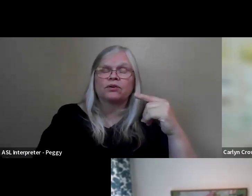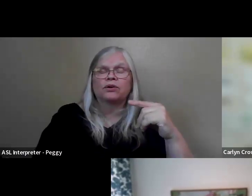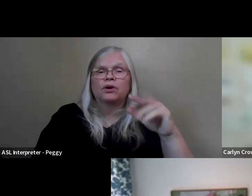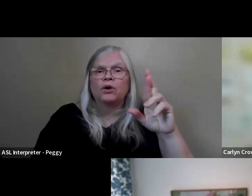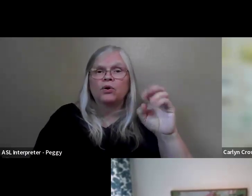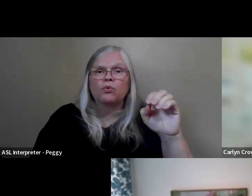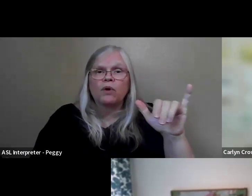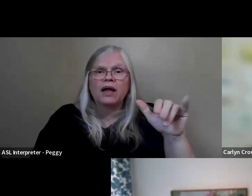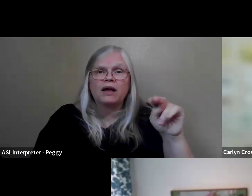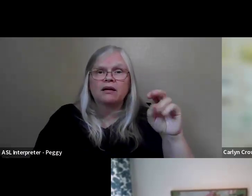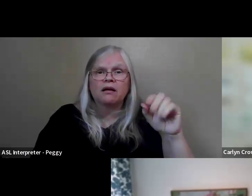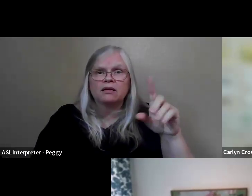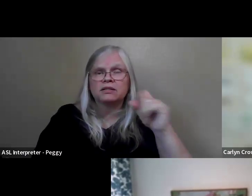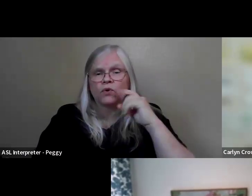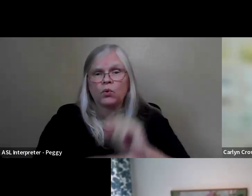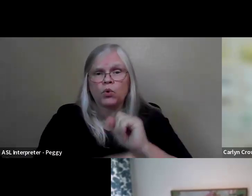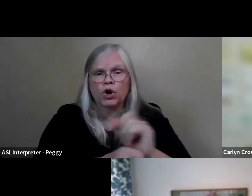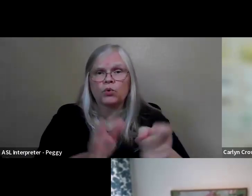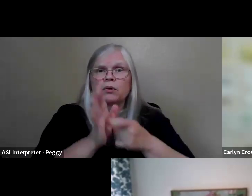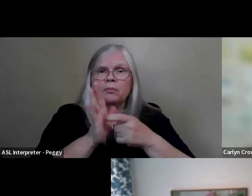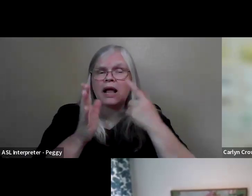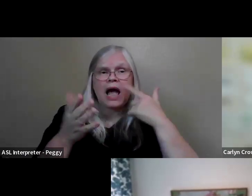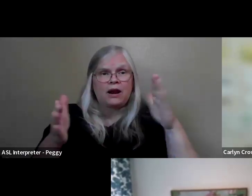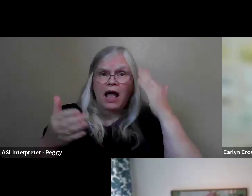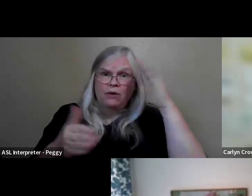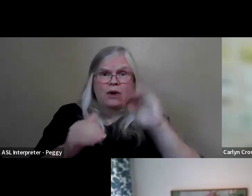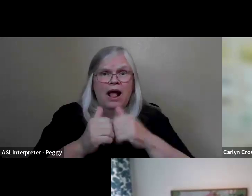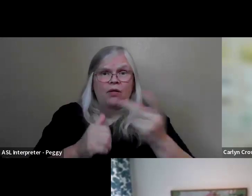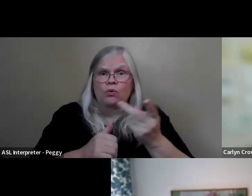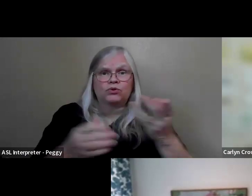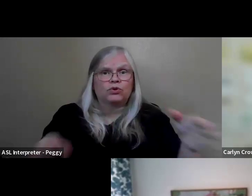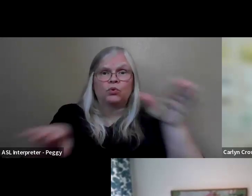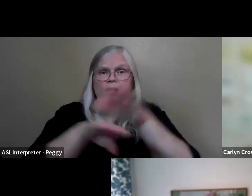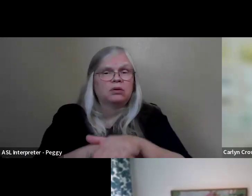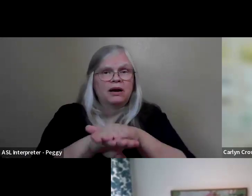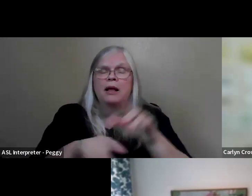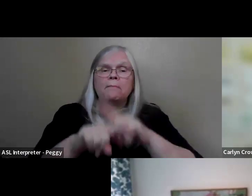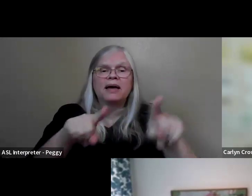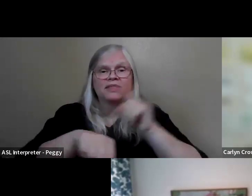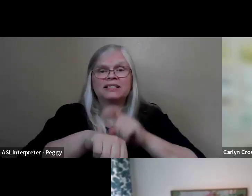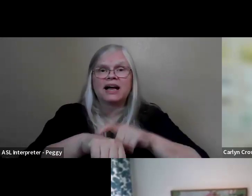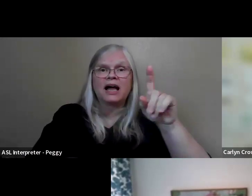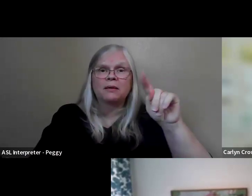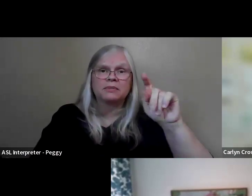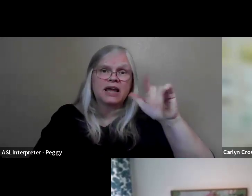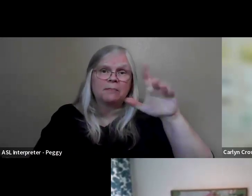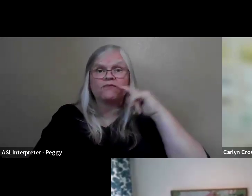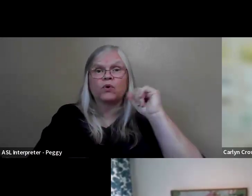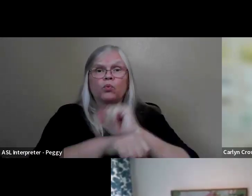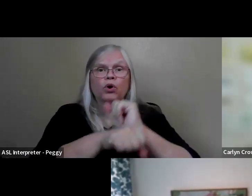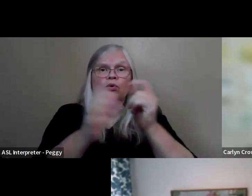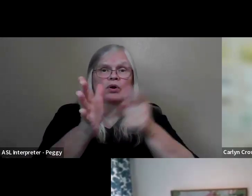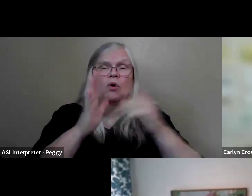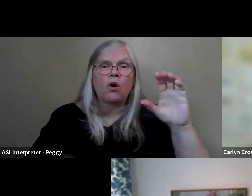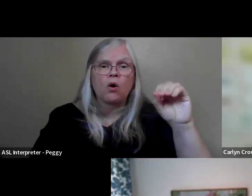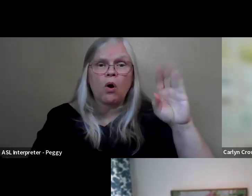requirements. So I don't really know how those two are going to overlap yet, but the timetable for the work requirements for OBA